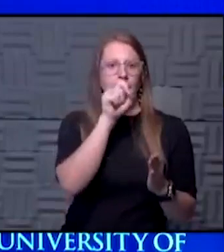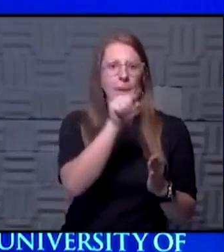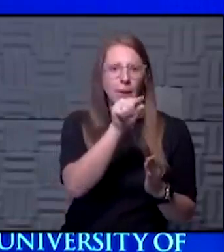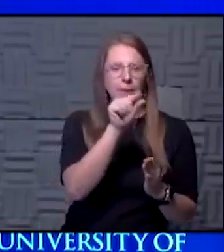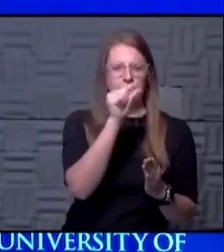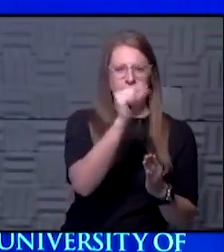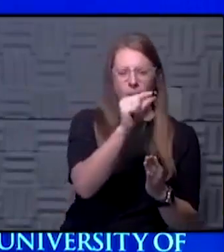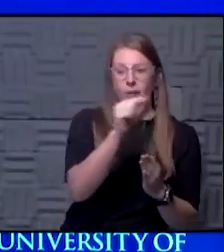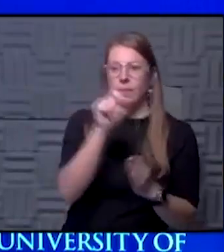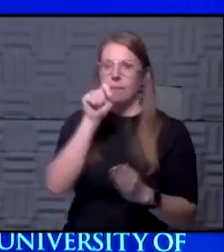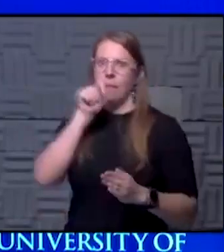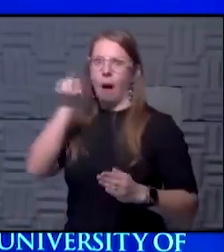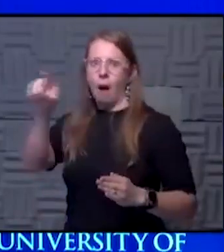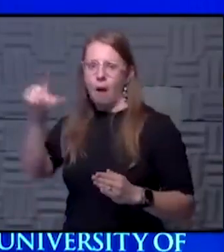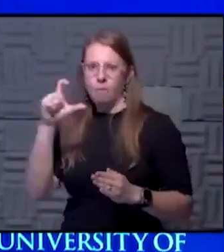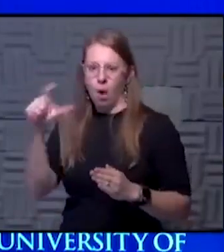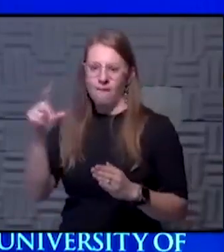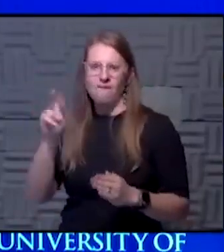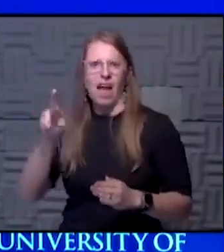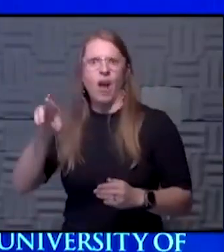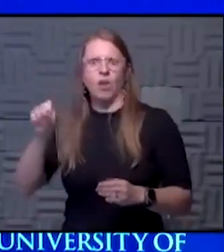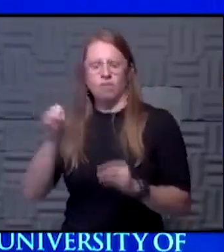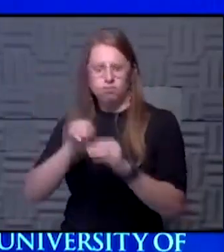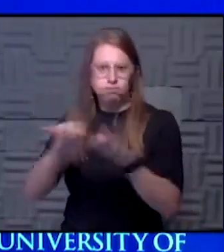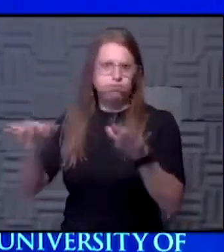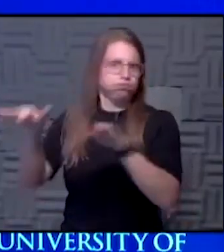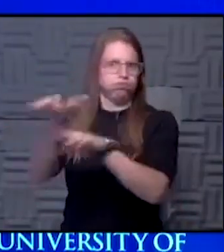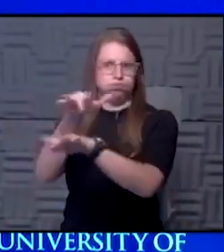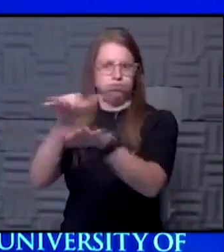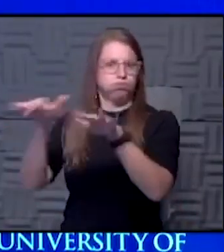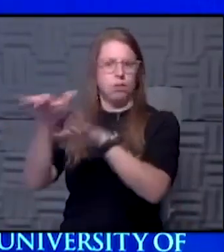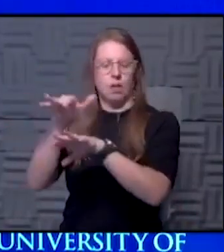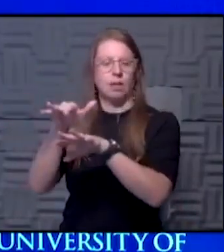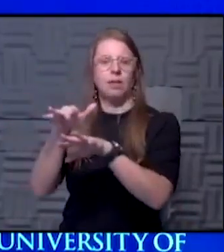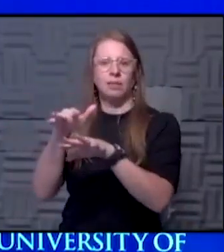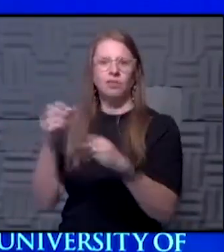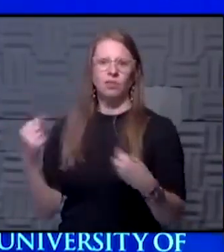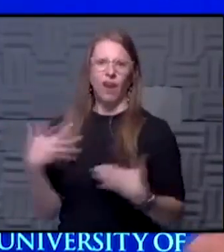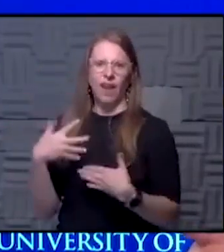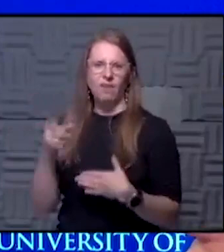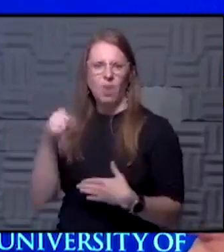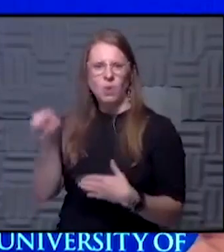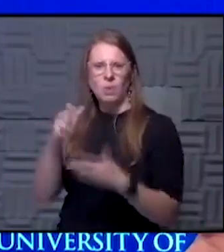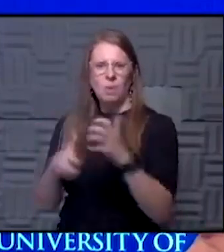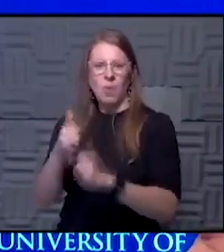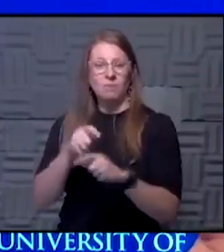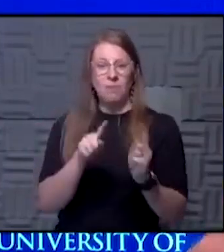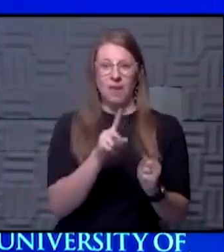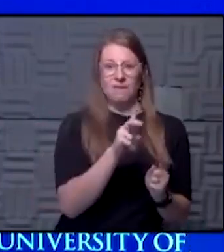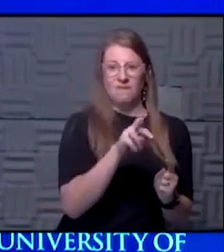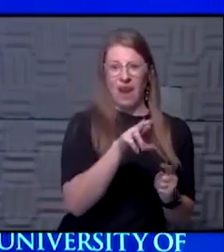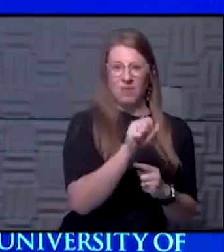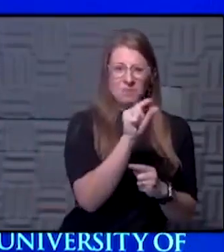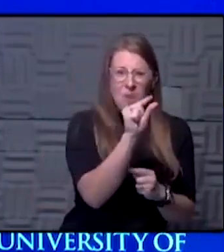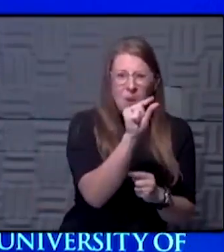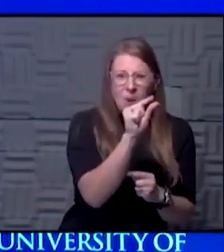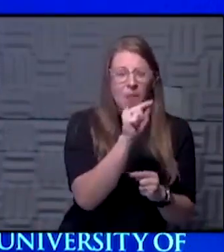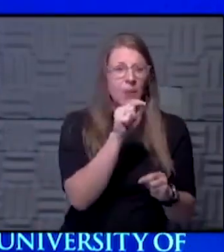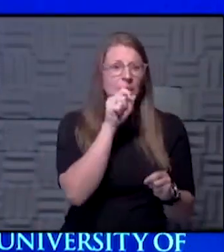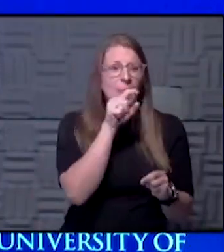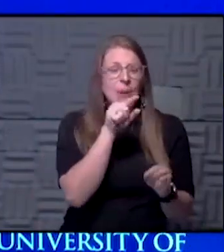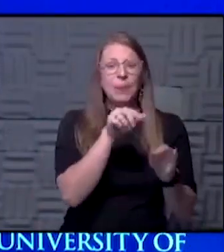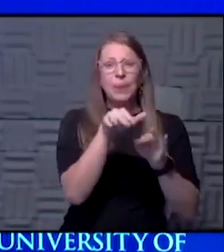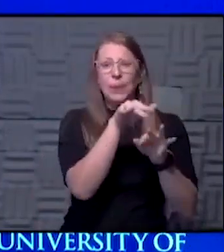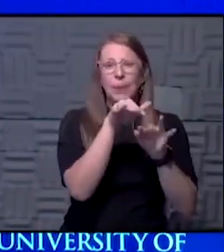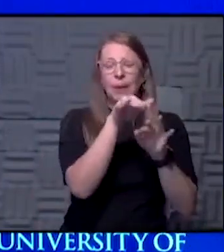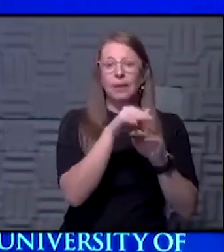ones. The bigger ones carry more virus and more likely to spread the disease. That's the ones we're most afraid of. But the little ones can carry virus as well, the little small droplets.